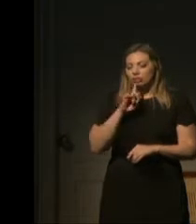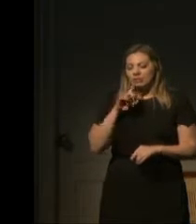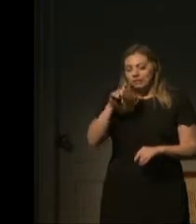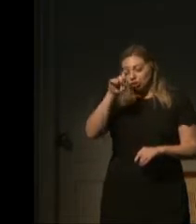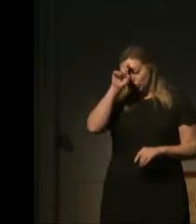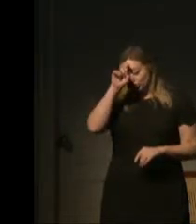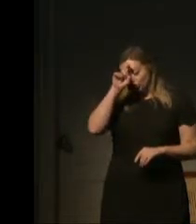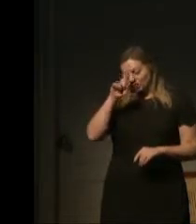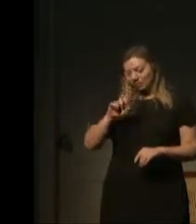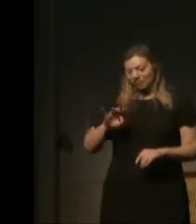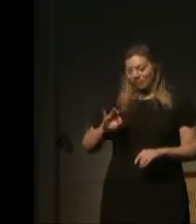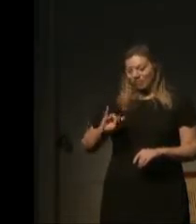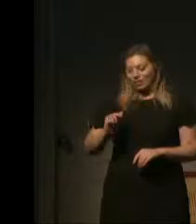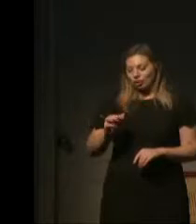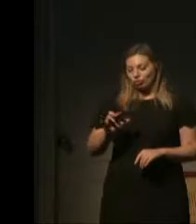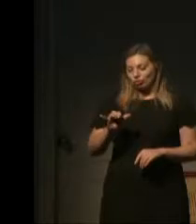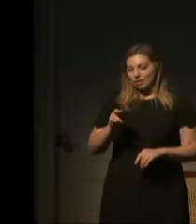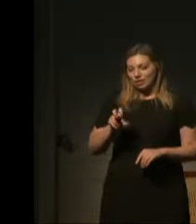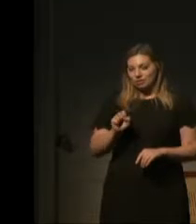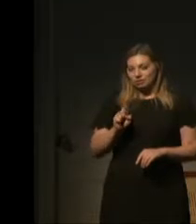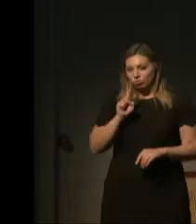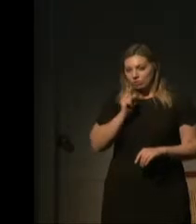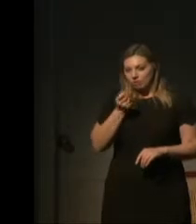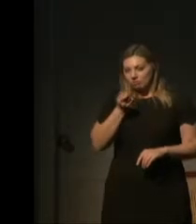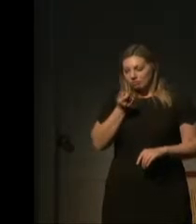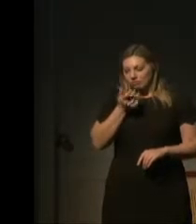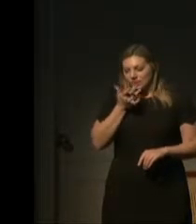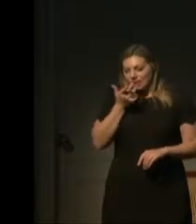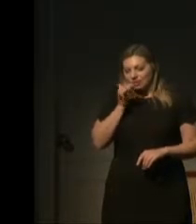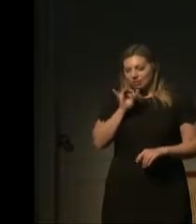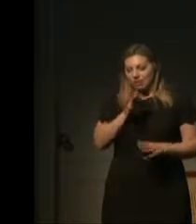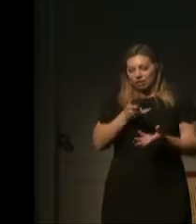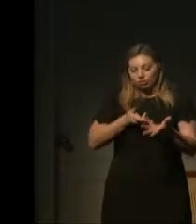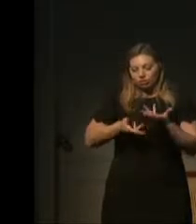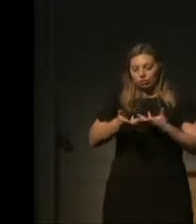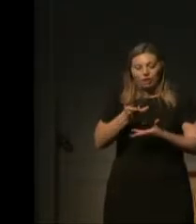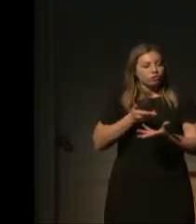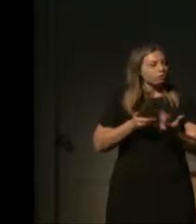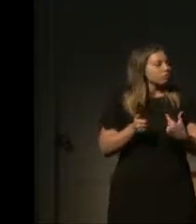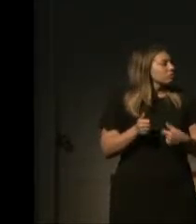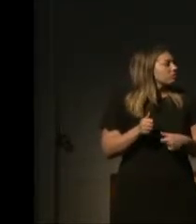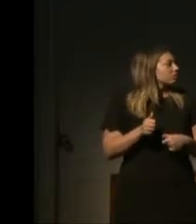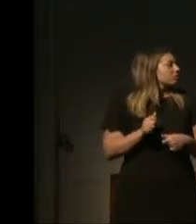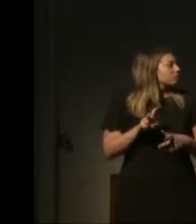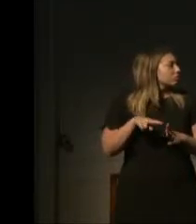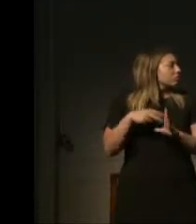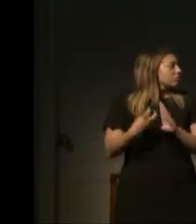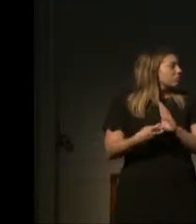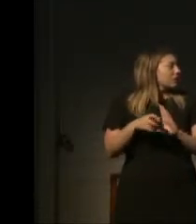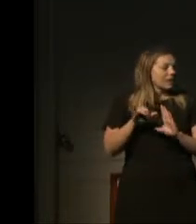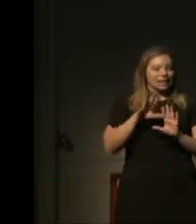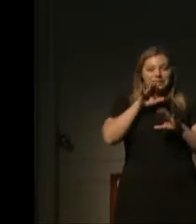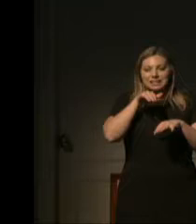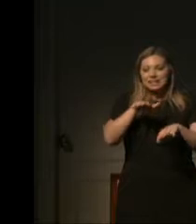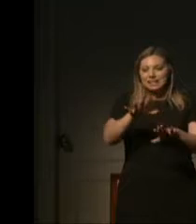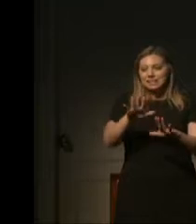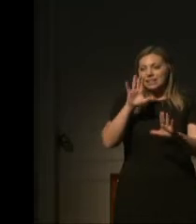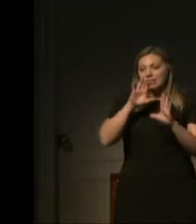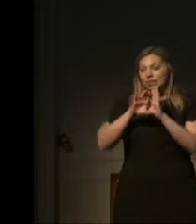figurines. And here's a little taste of that sort of interaction of dipping into the sea of